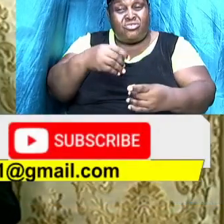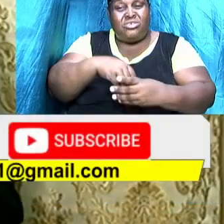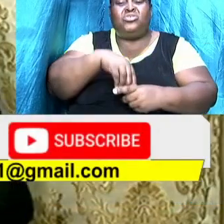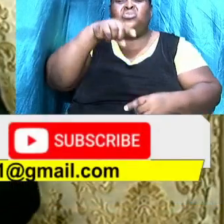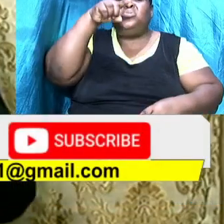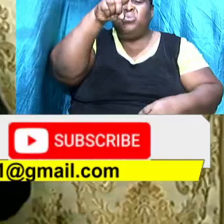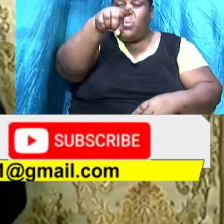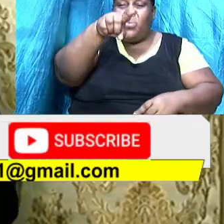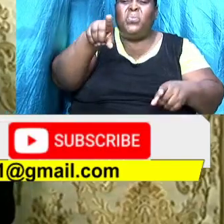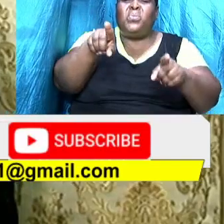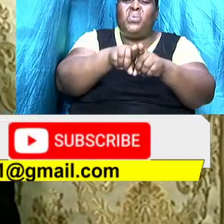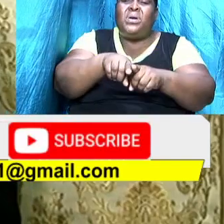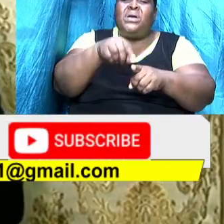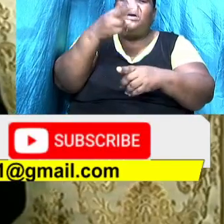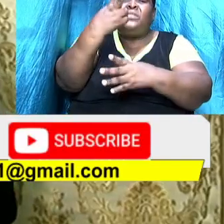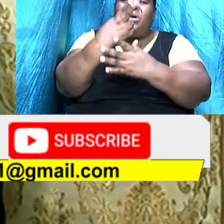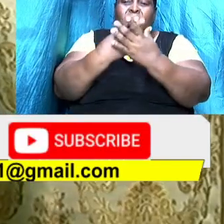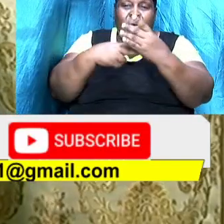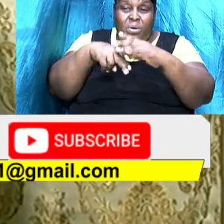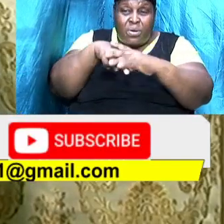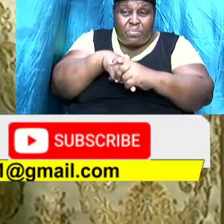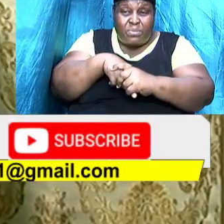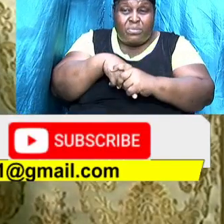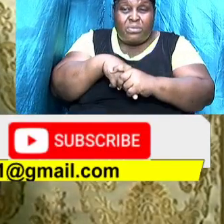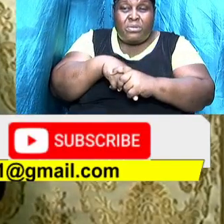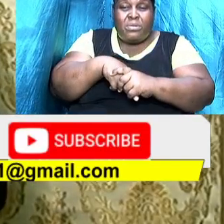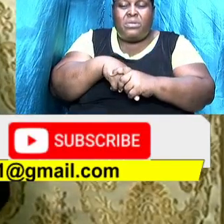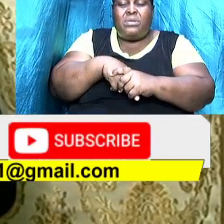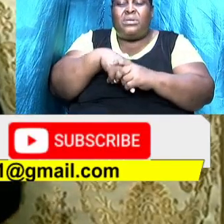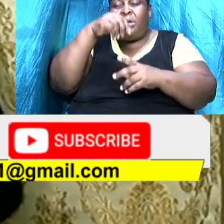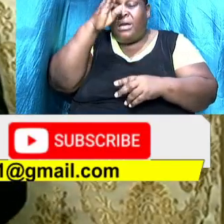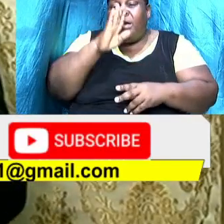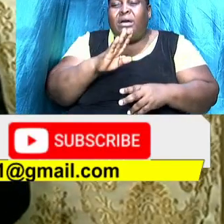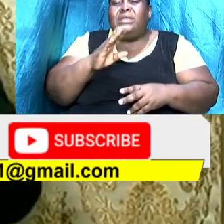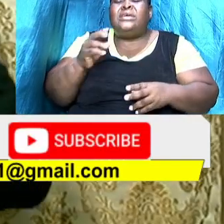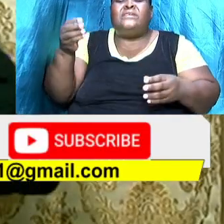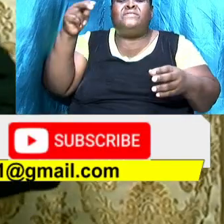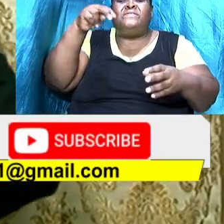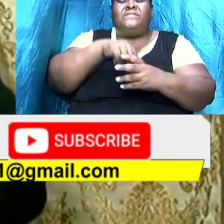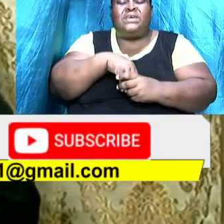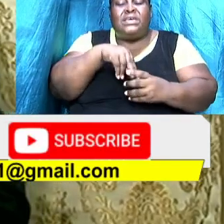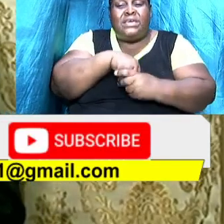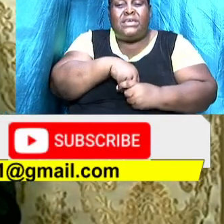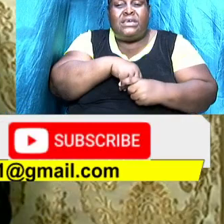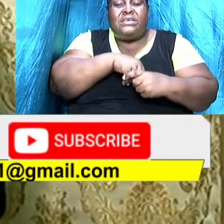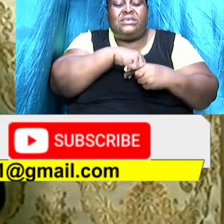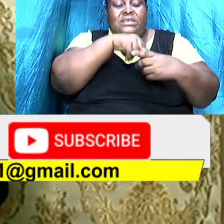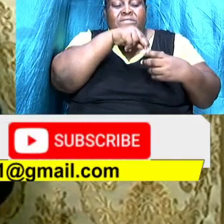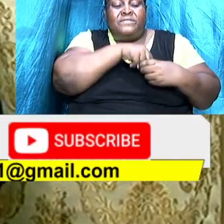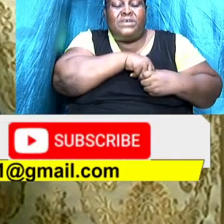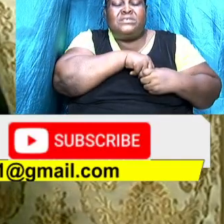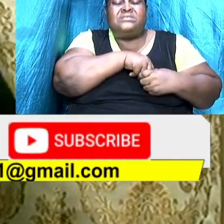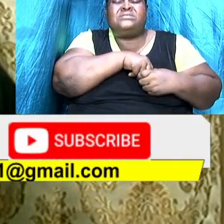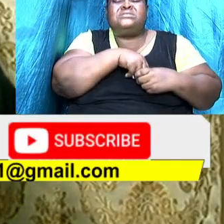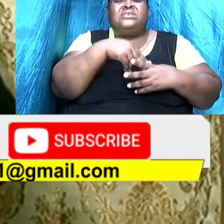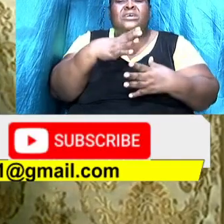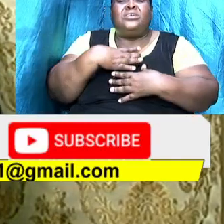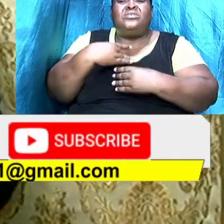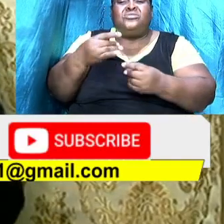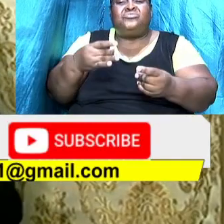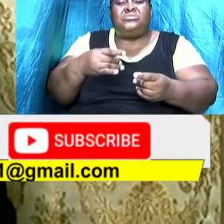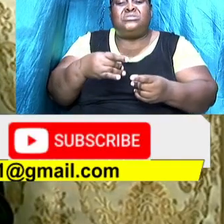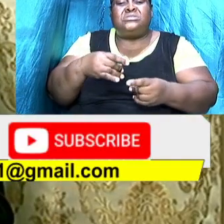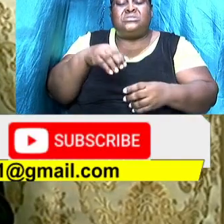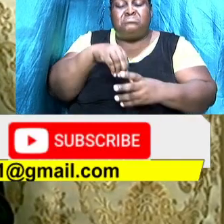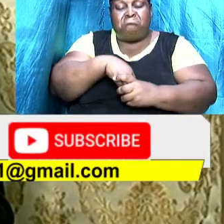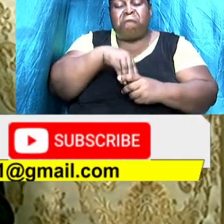vested interest in me, with me and my wife. This institution of marriage, God was our